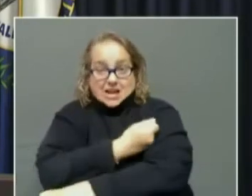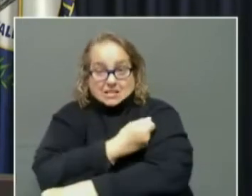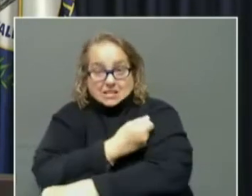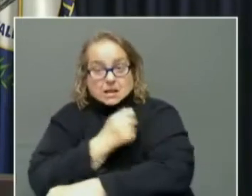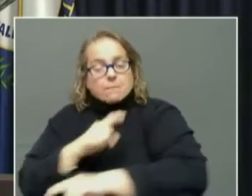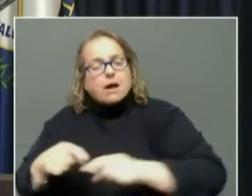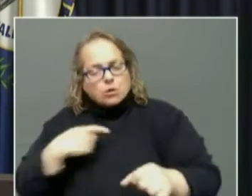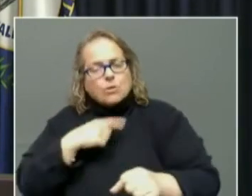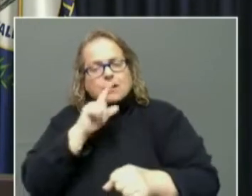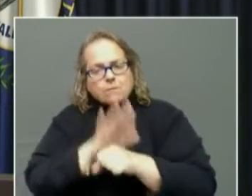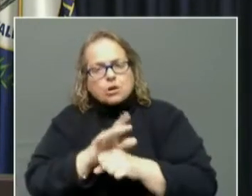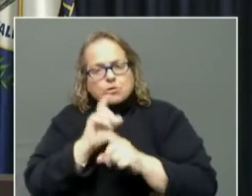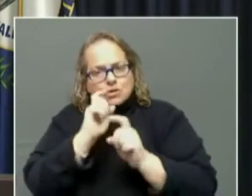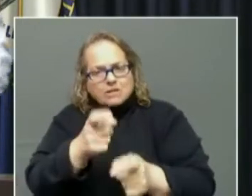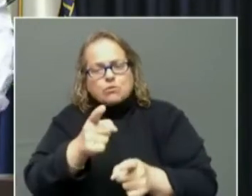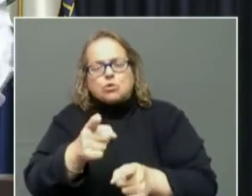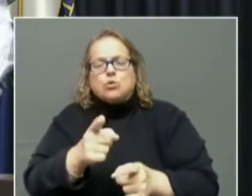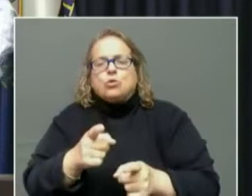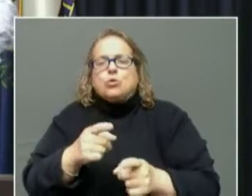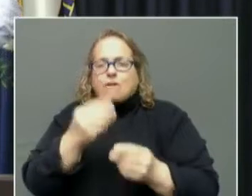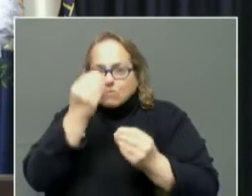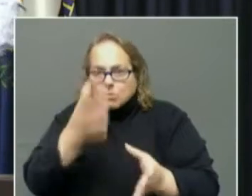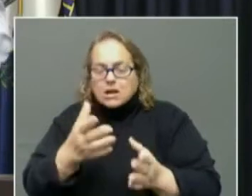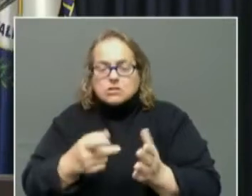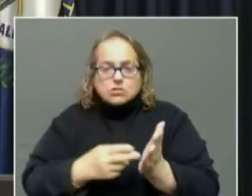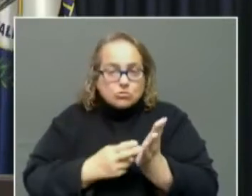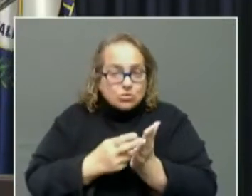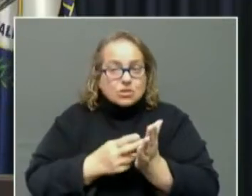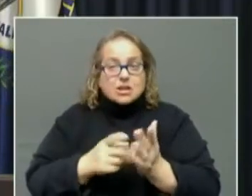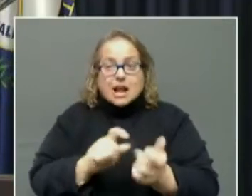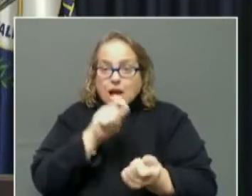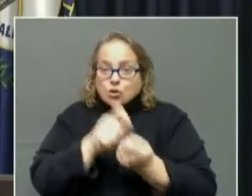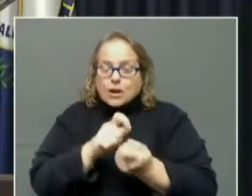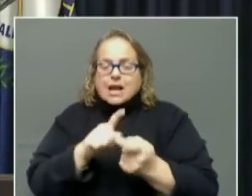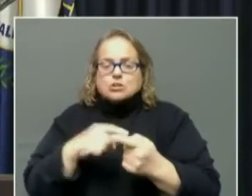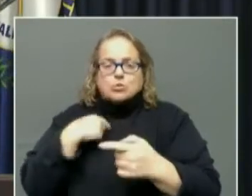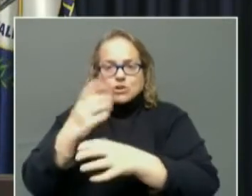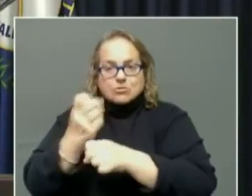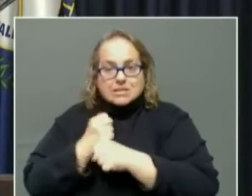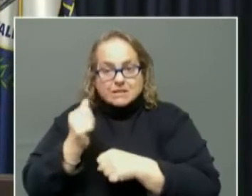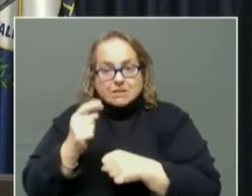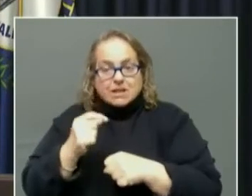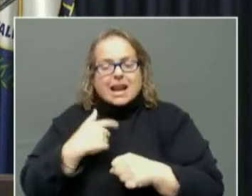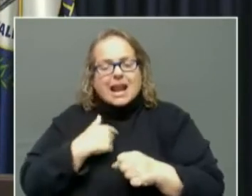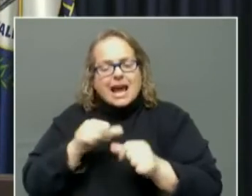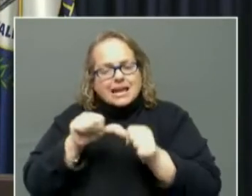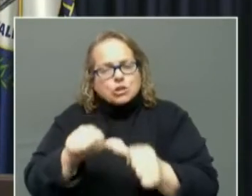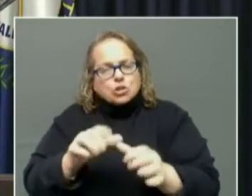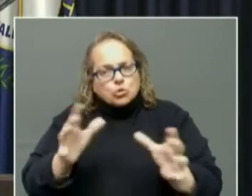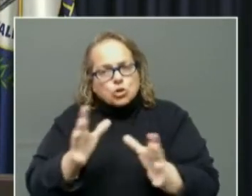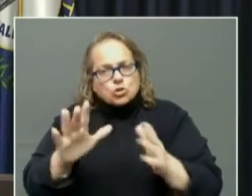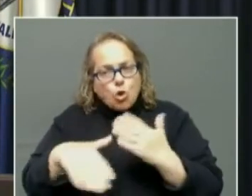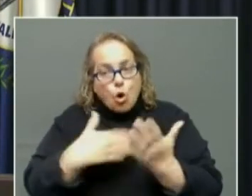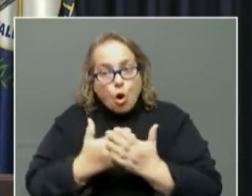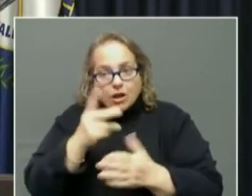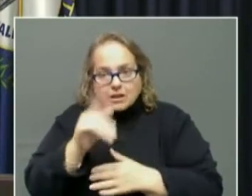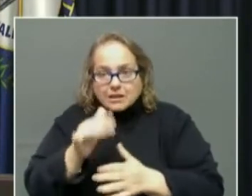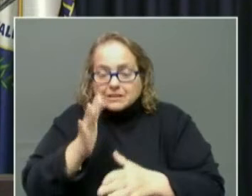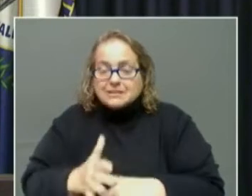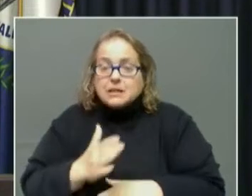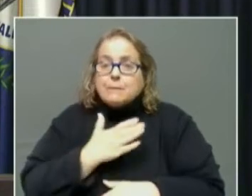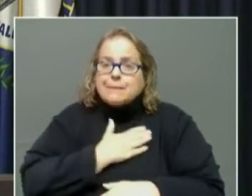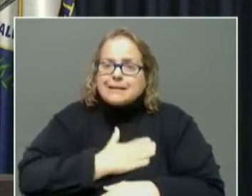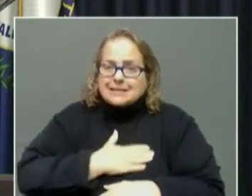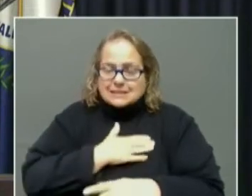you information as quickly and as accurately as you receive it. And I continue to encourage all Kentuckians to please continue to